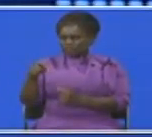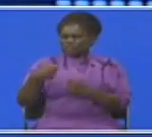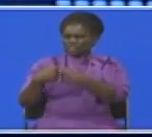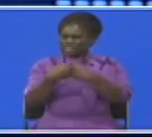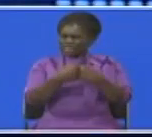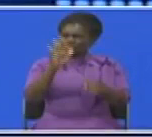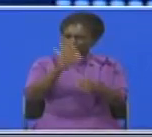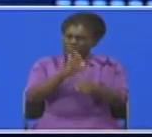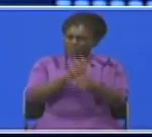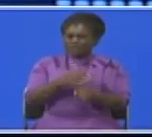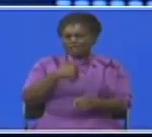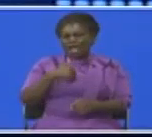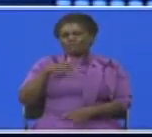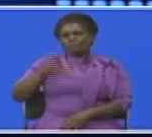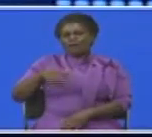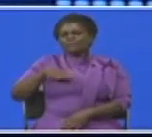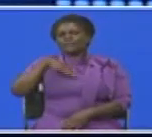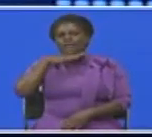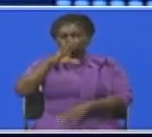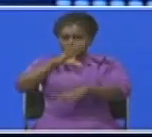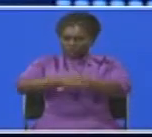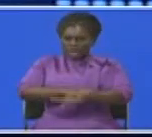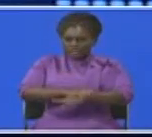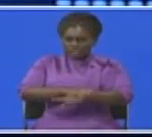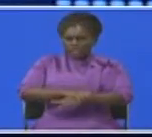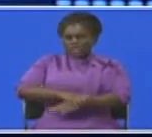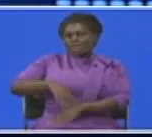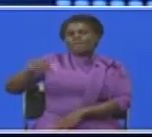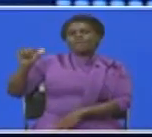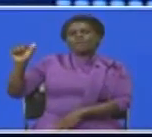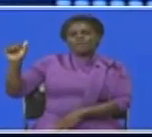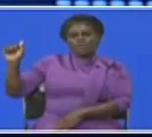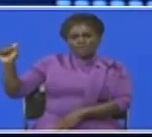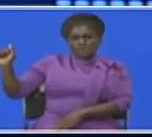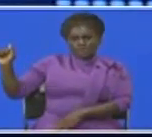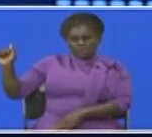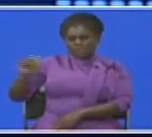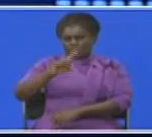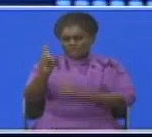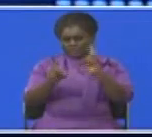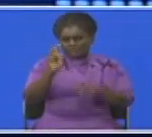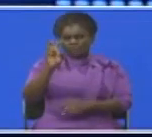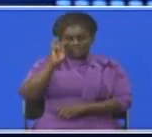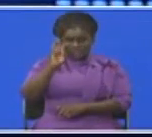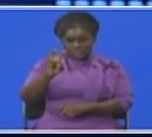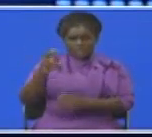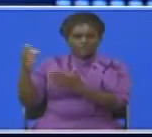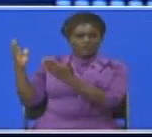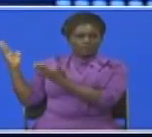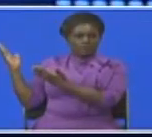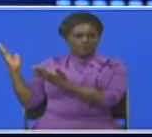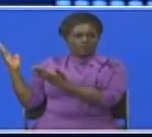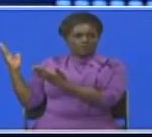including the loss of her mother, to score an impressive mean grade A in her KCSE exams. Take a look.